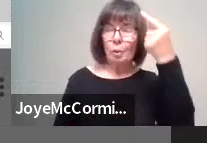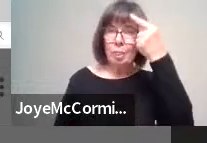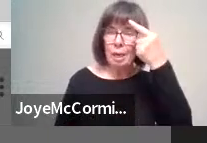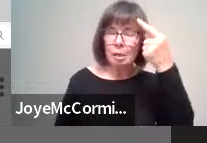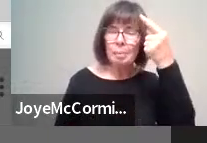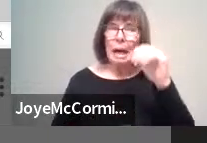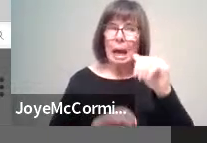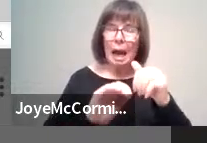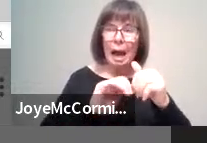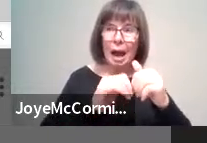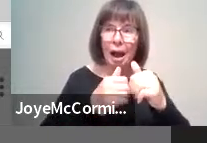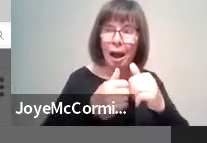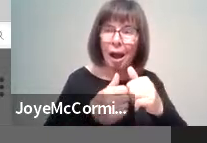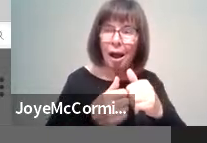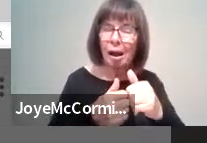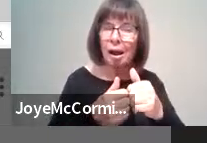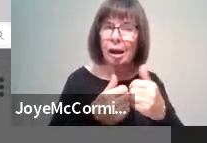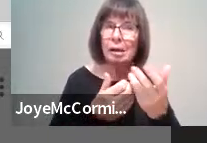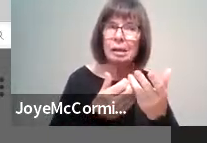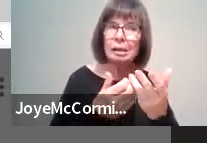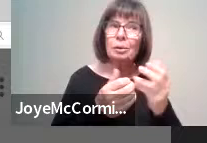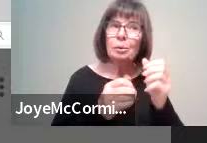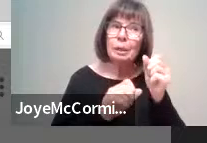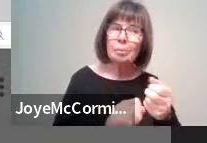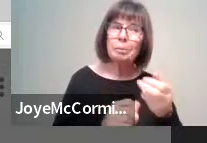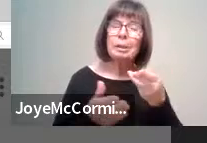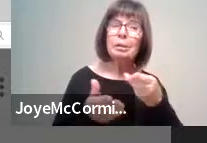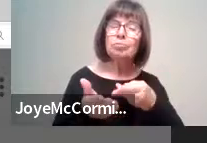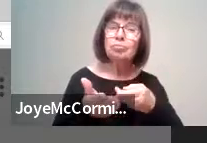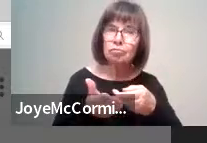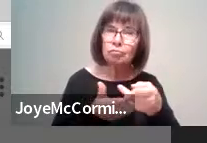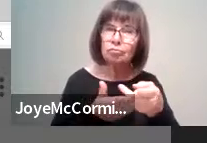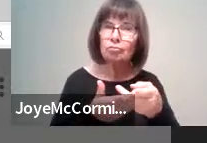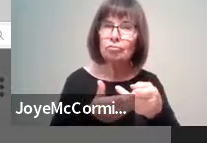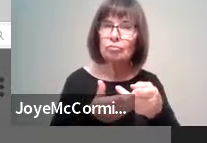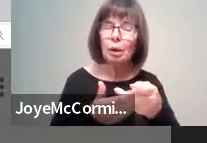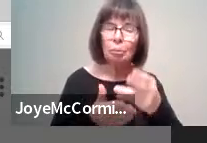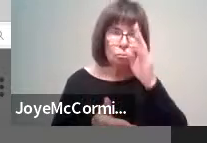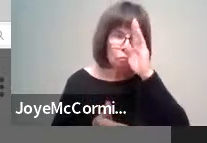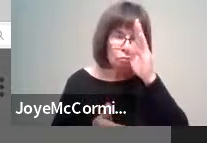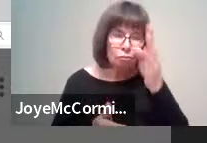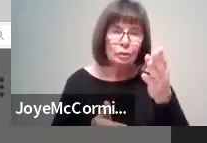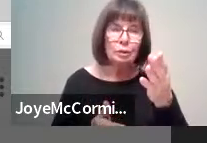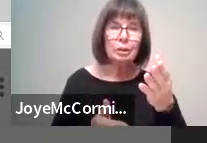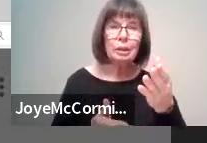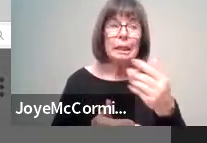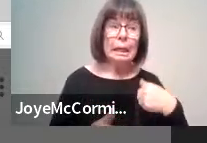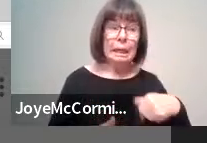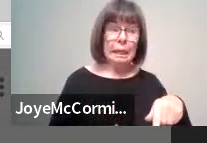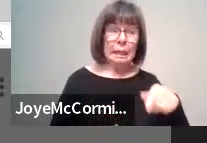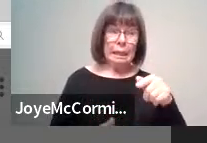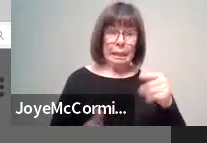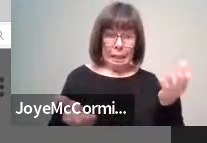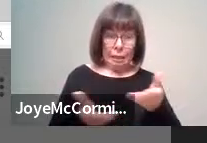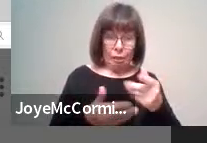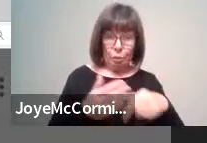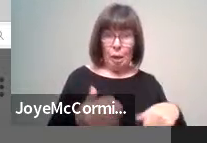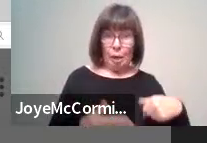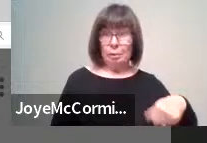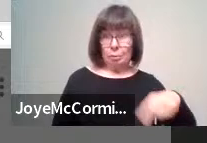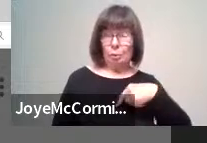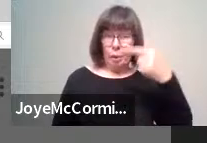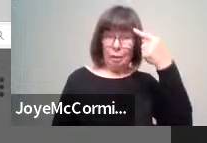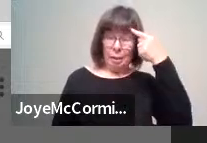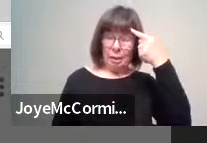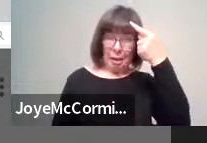we can be pretty forthcoming about and transparent about, okay, here's what we think, kind of thing, because people are going